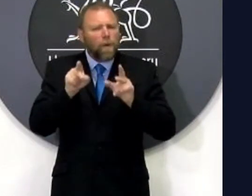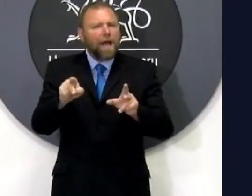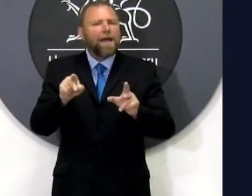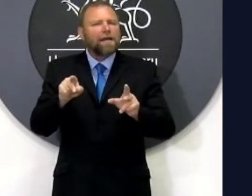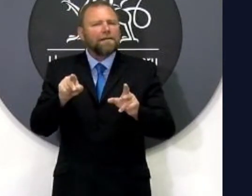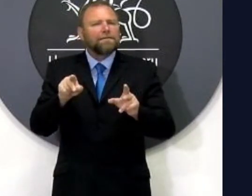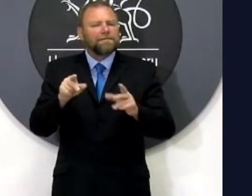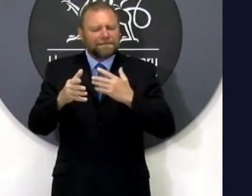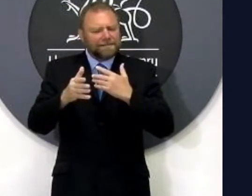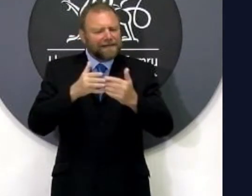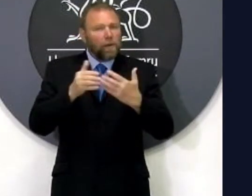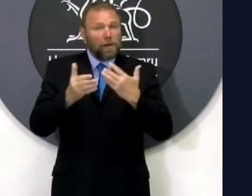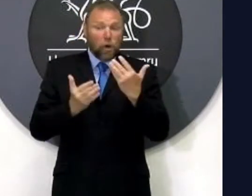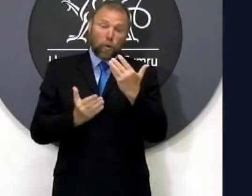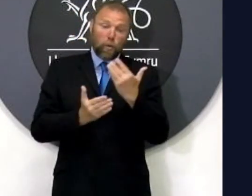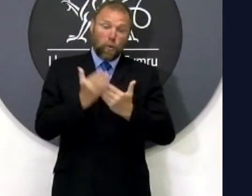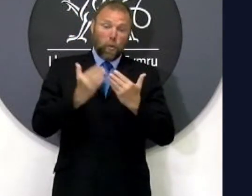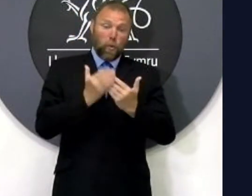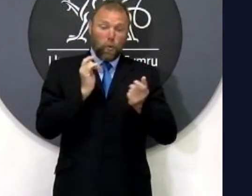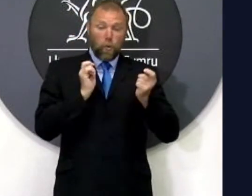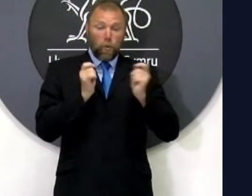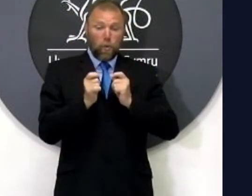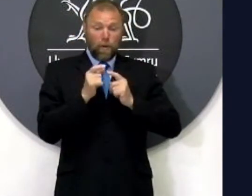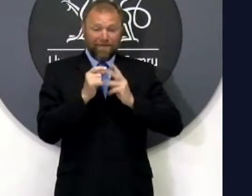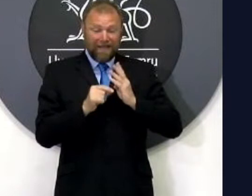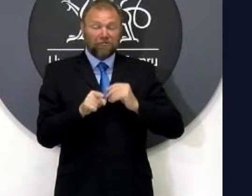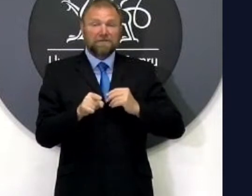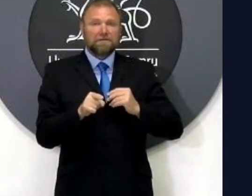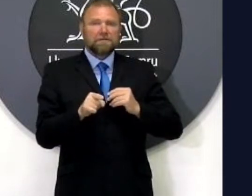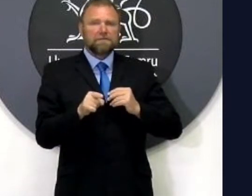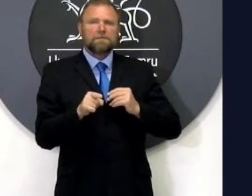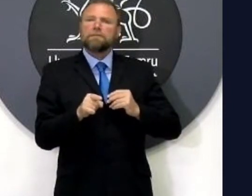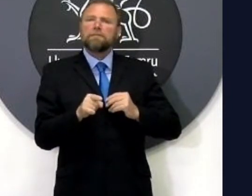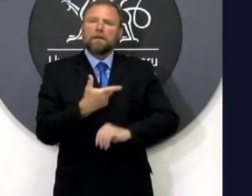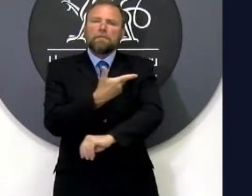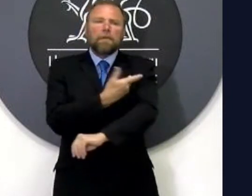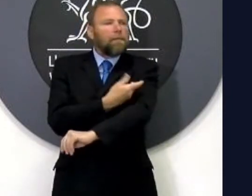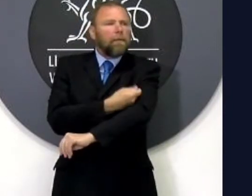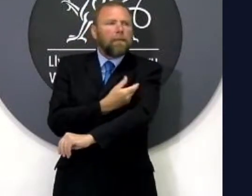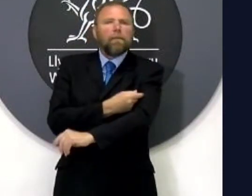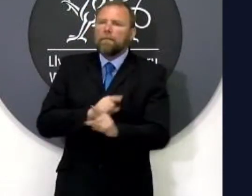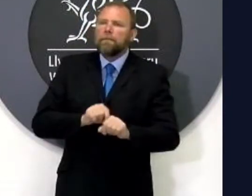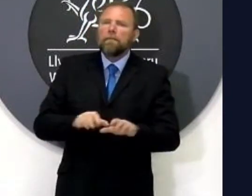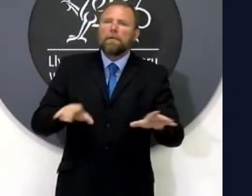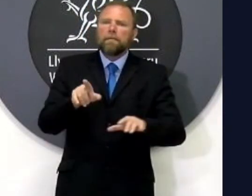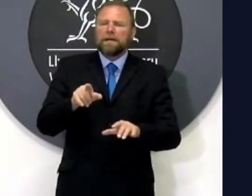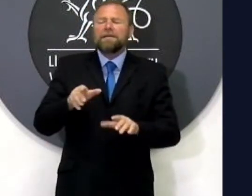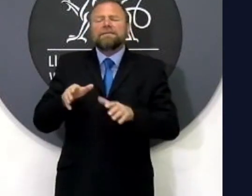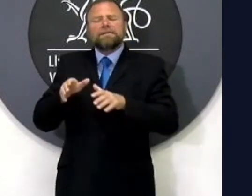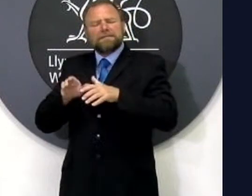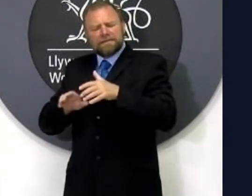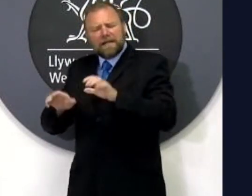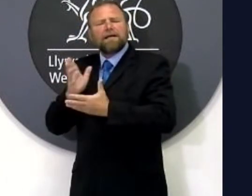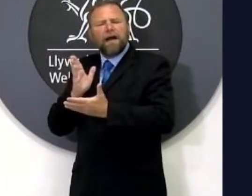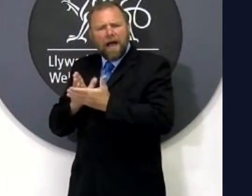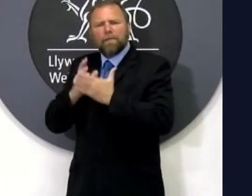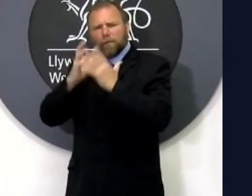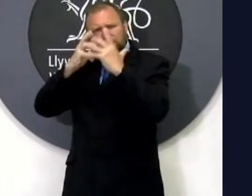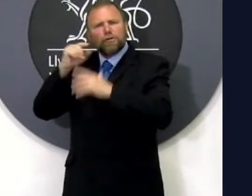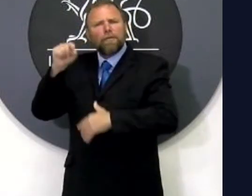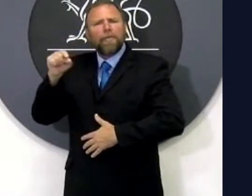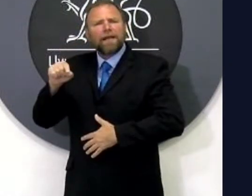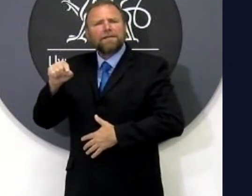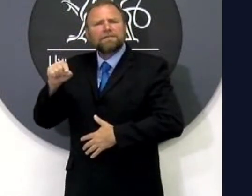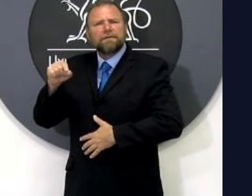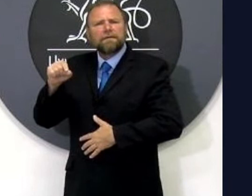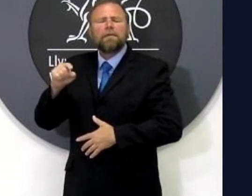deal with this new variant that is causing some concern among scientists at the moment. But we do, of course,